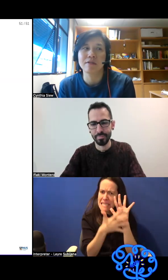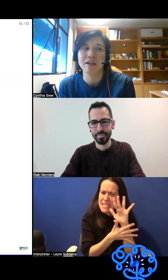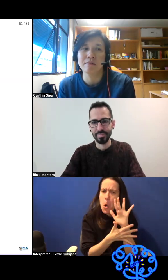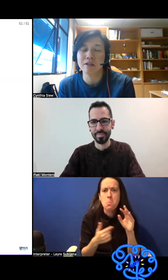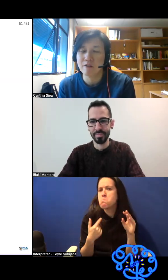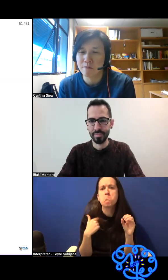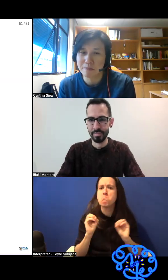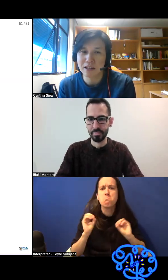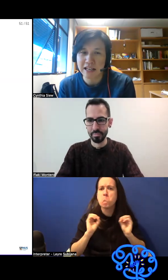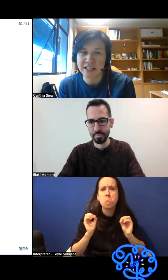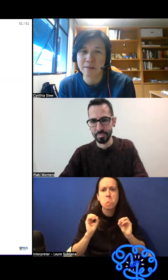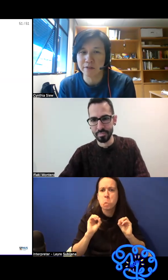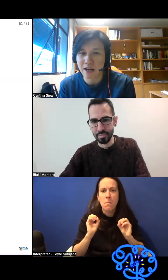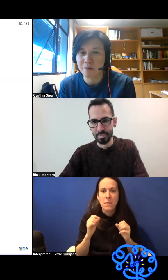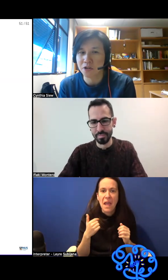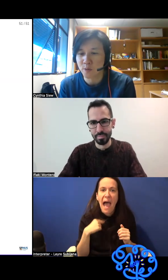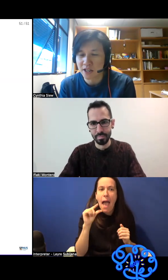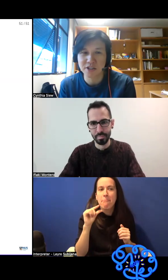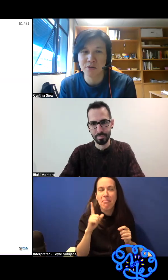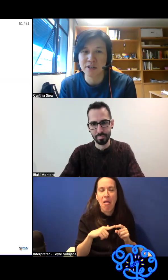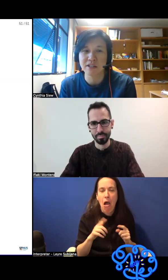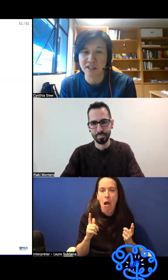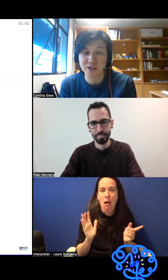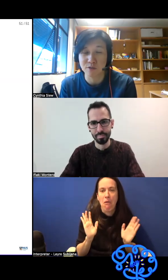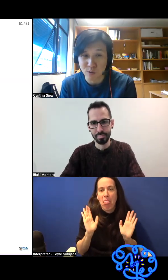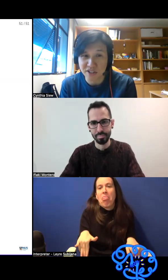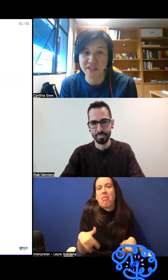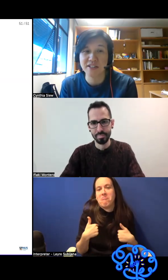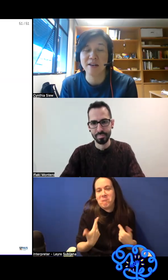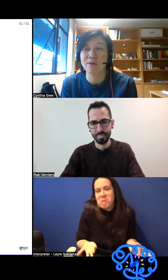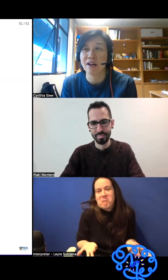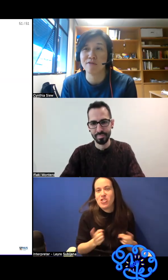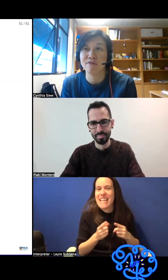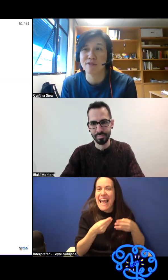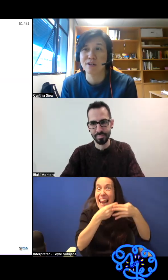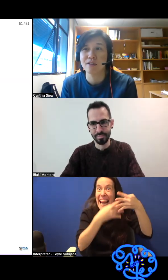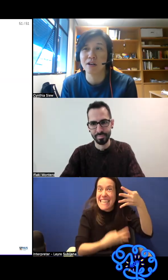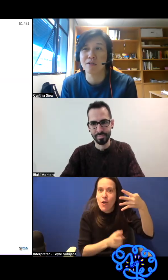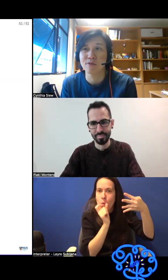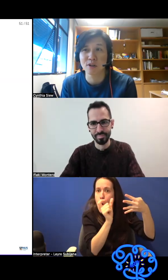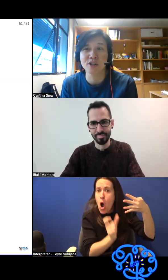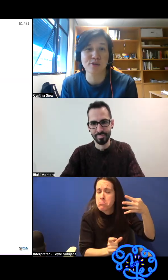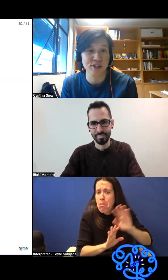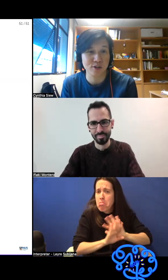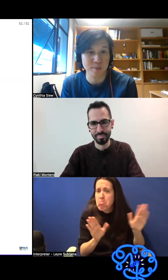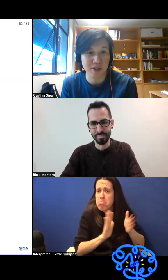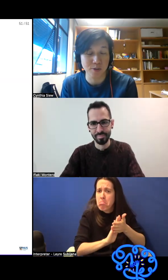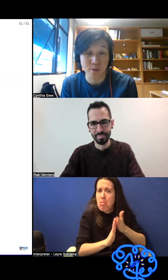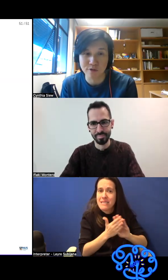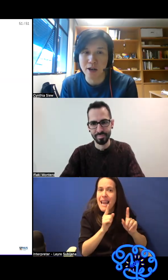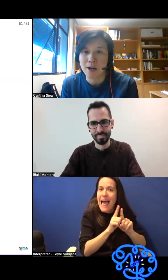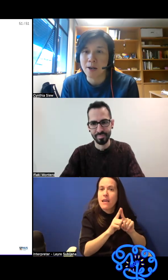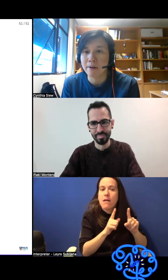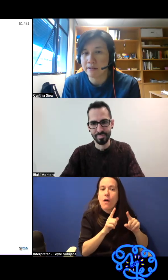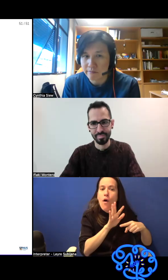And I have been a bit lazy about that because we are just using a list of words that we have phonological transcriptions